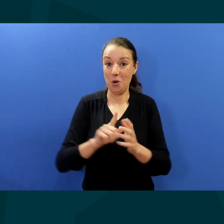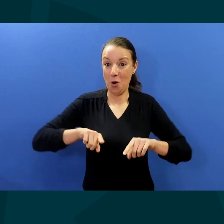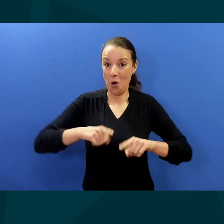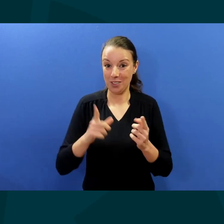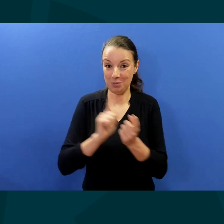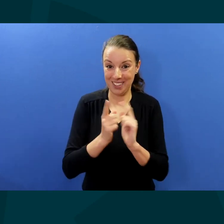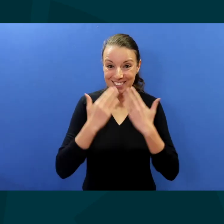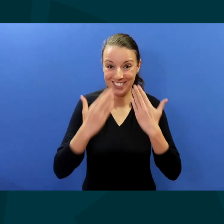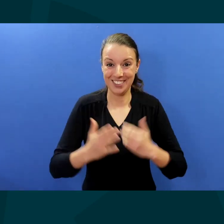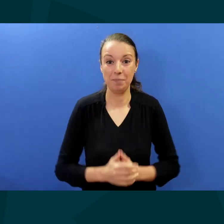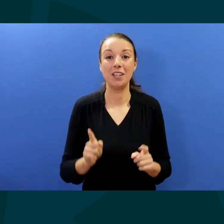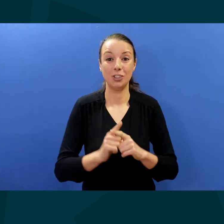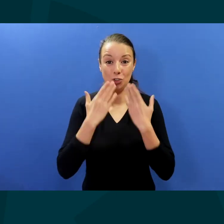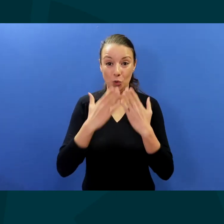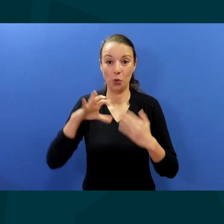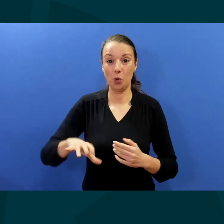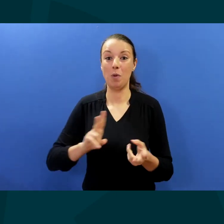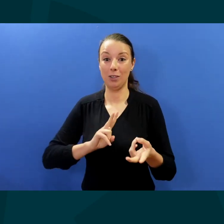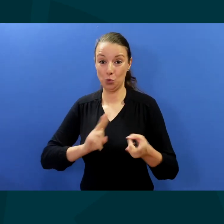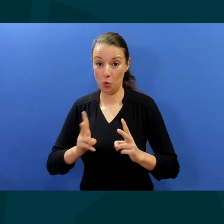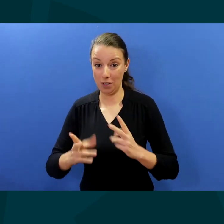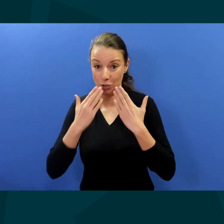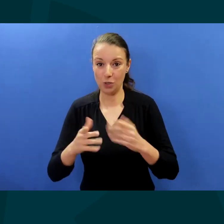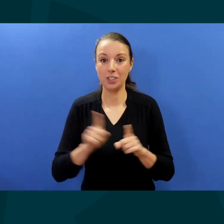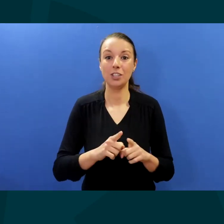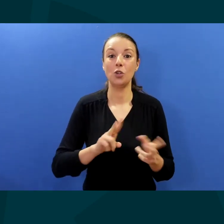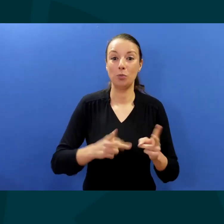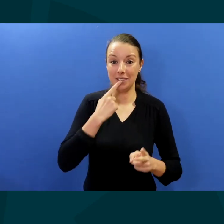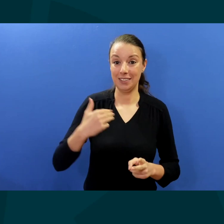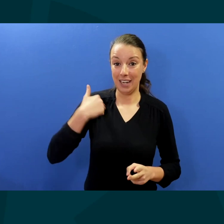who helped us organize today's meeting. I thank our translators